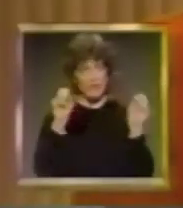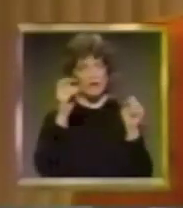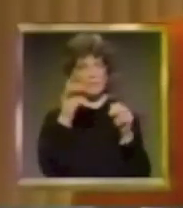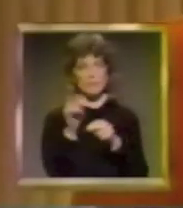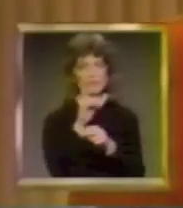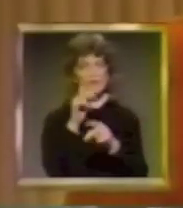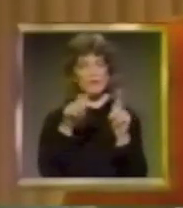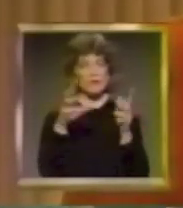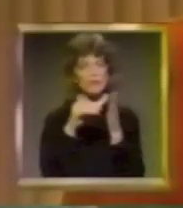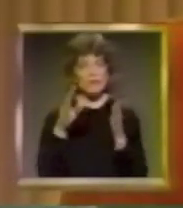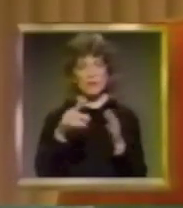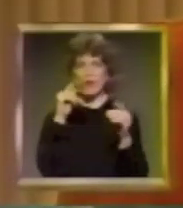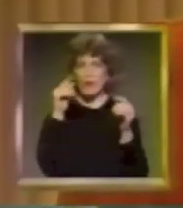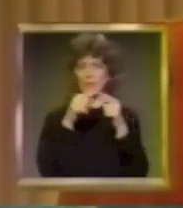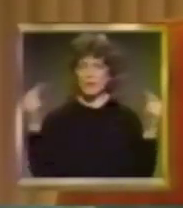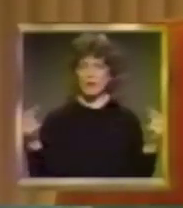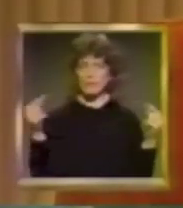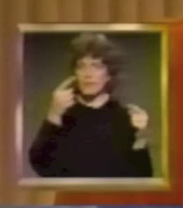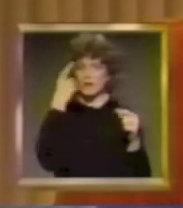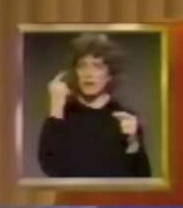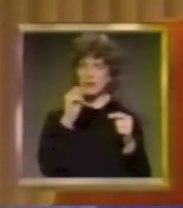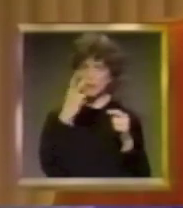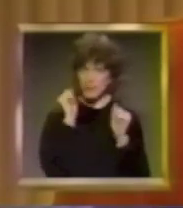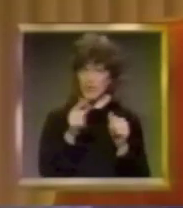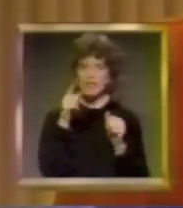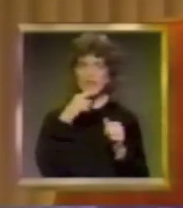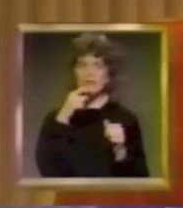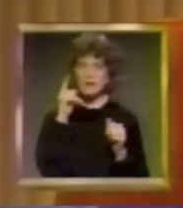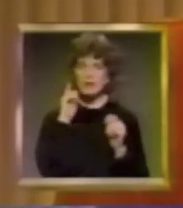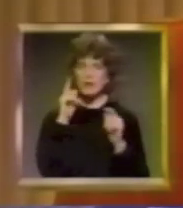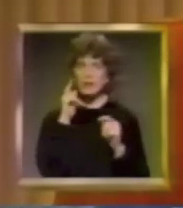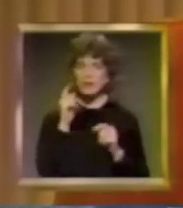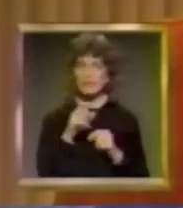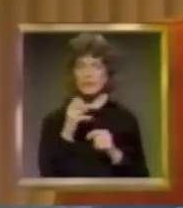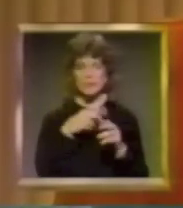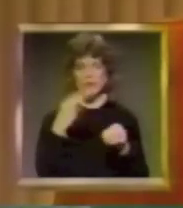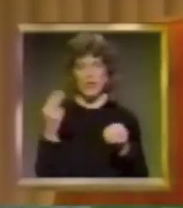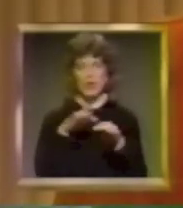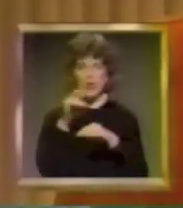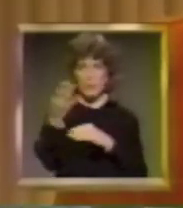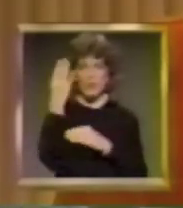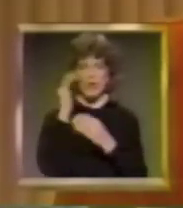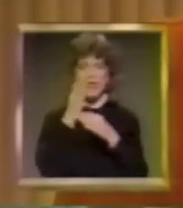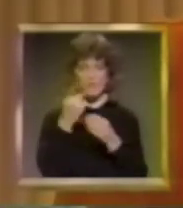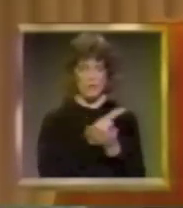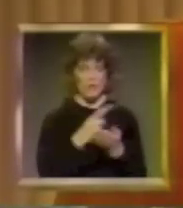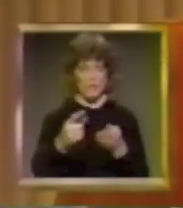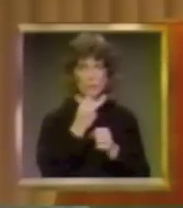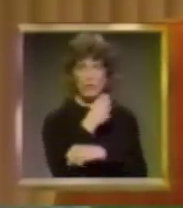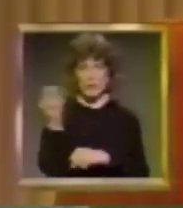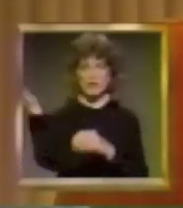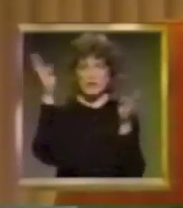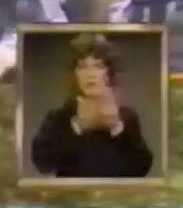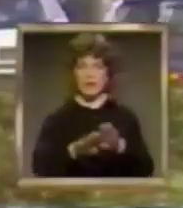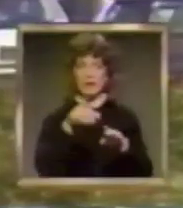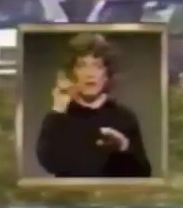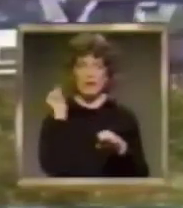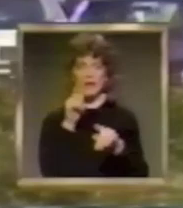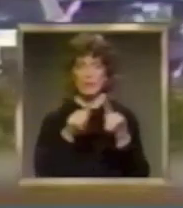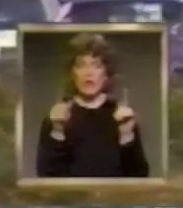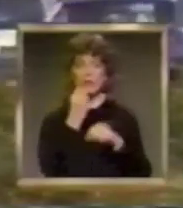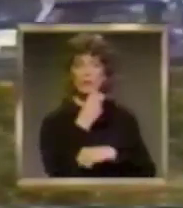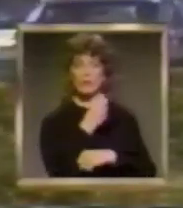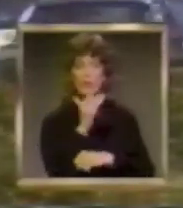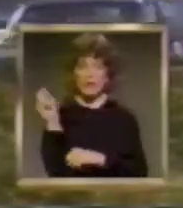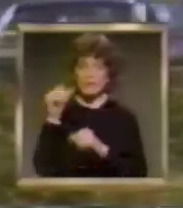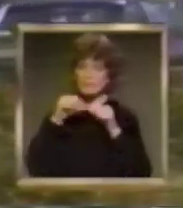university, but students objected because she can hear. She resigned early this morning after a week of protests that shut Gallaudet down. But those